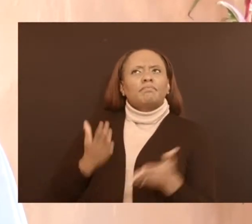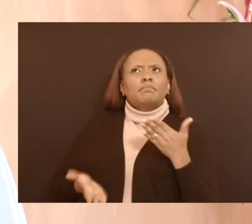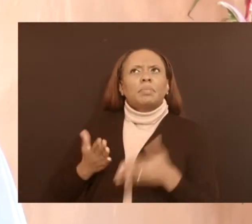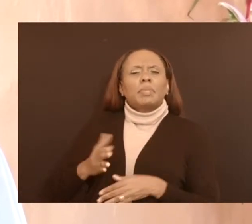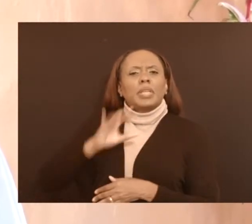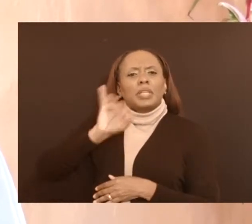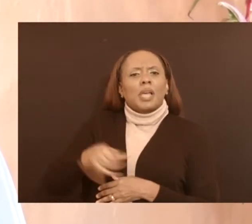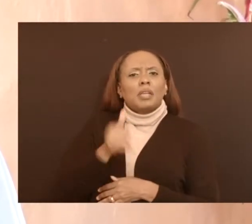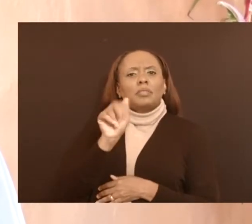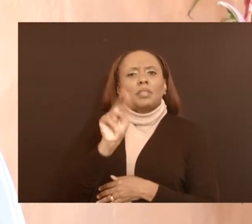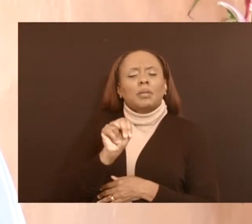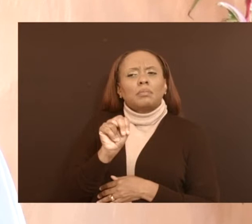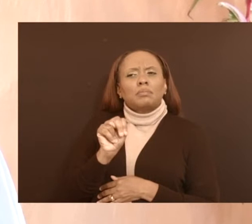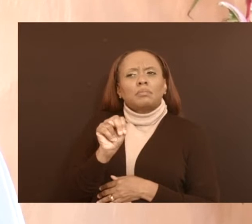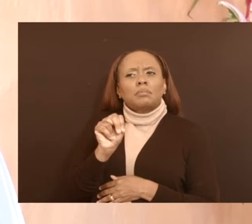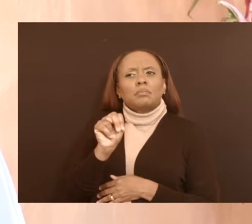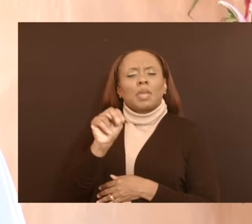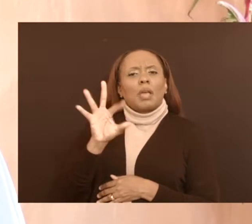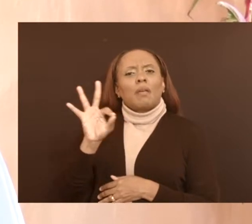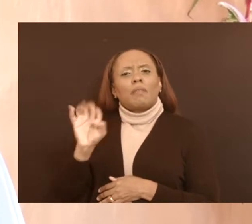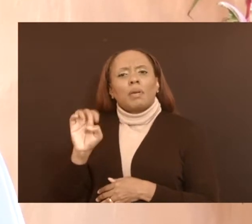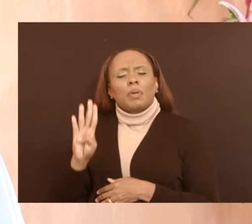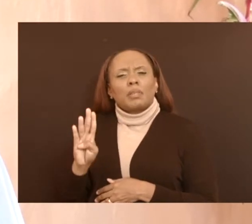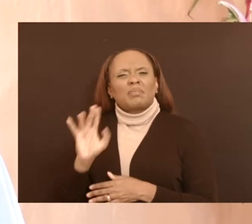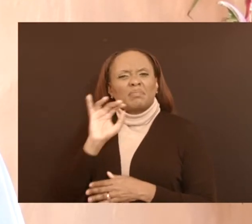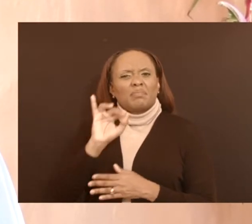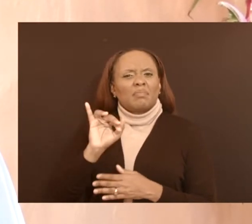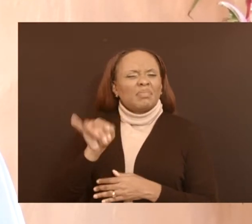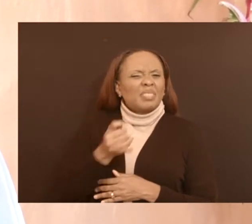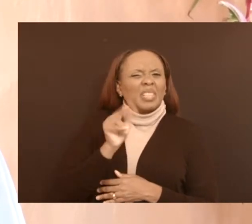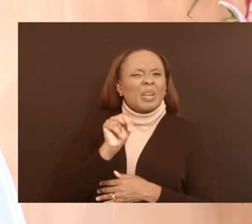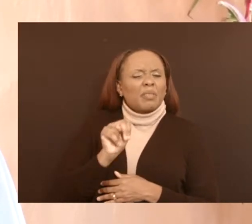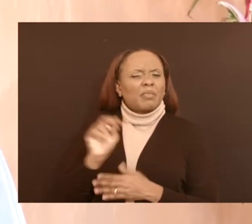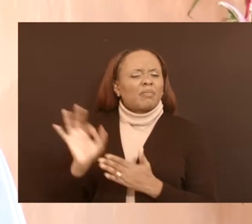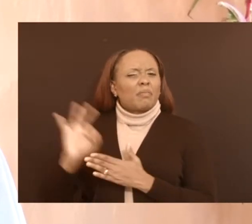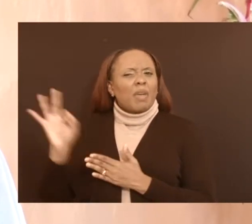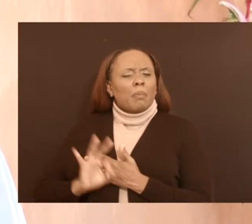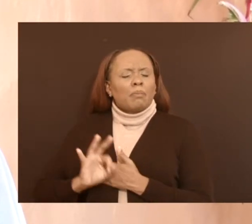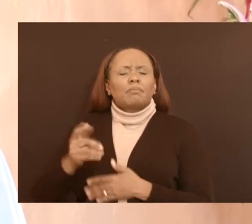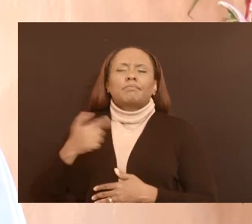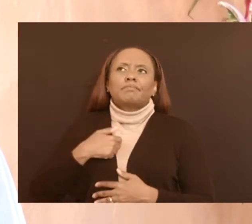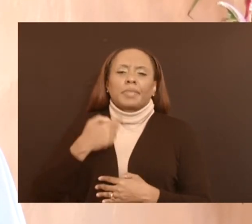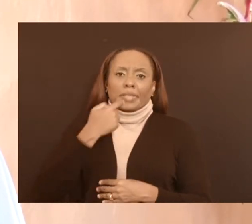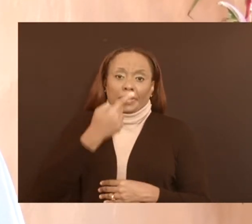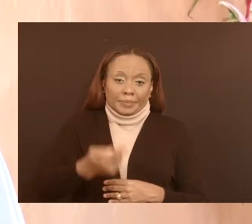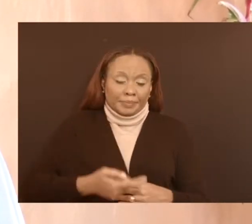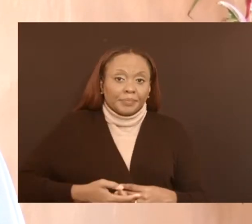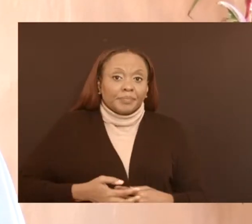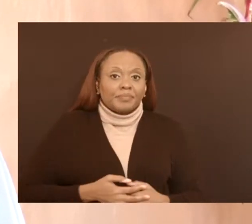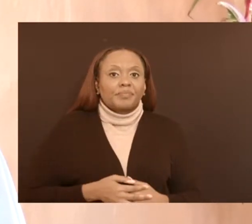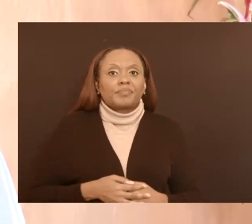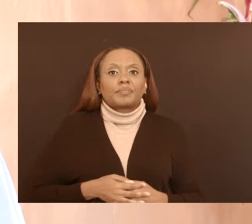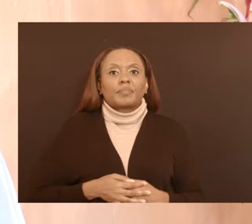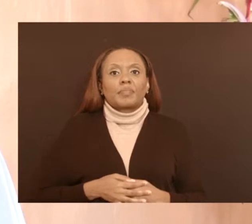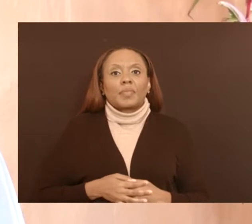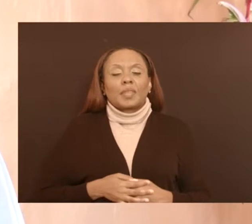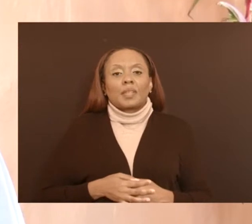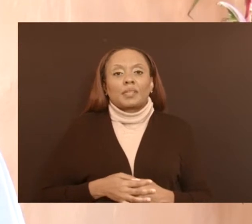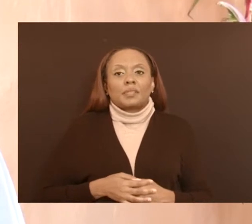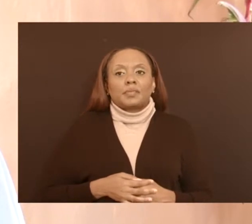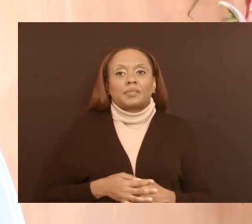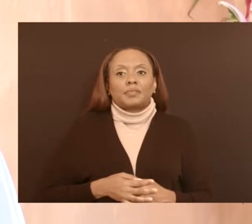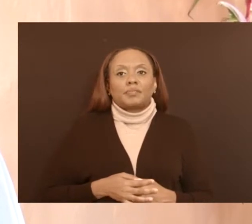January, February, I would have said to the country that we needed to endure a period